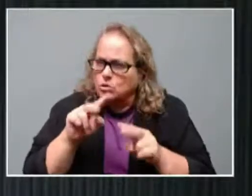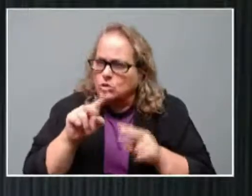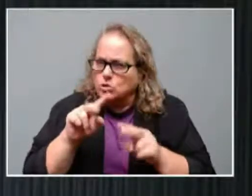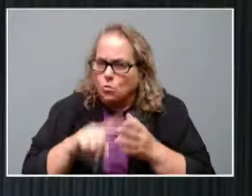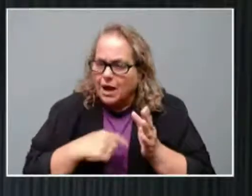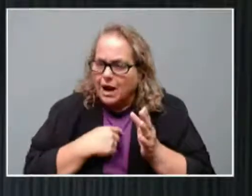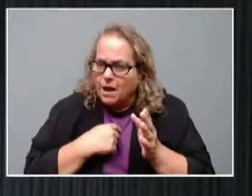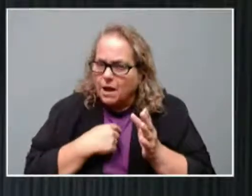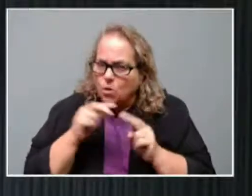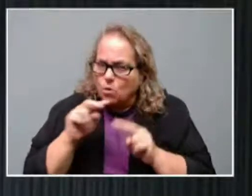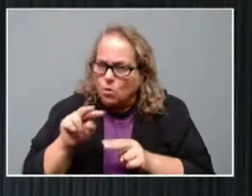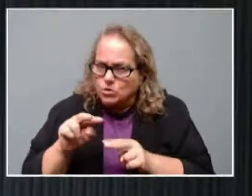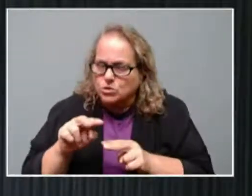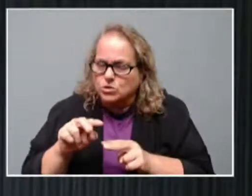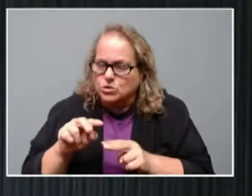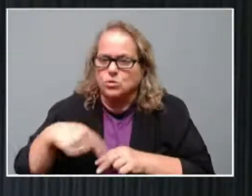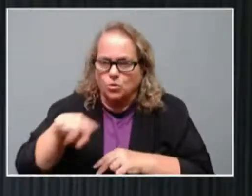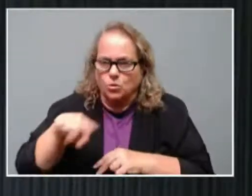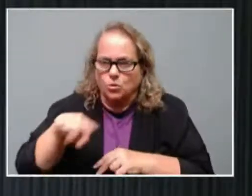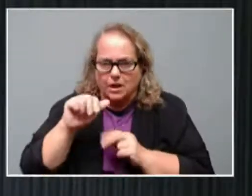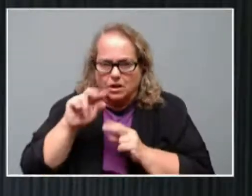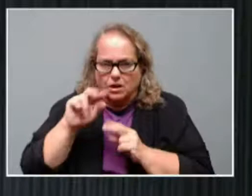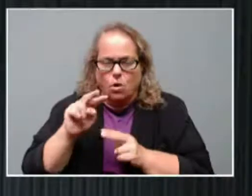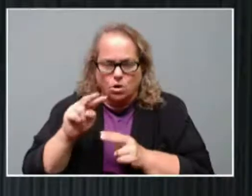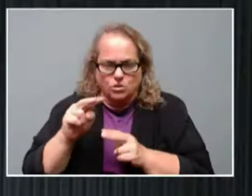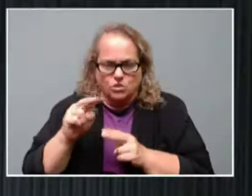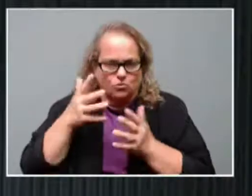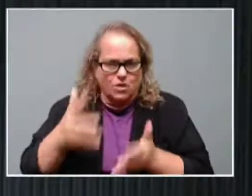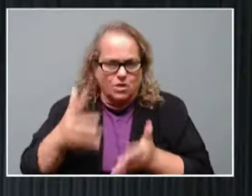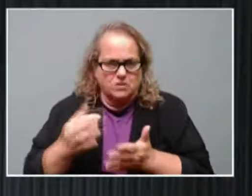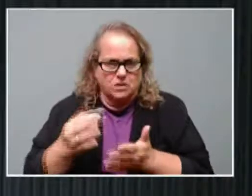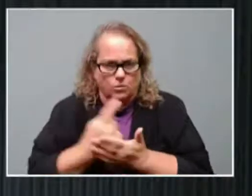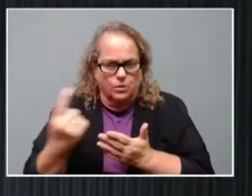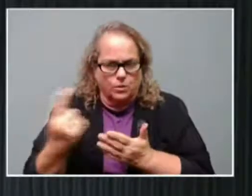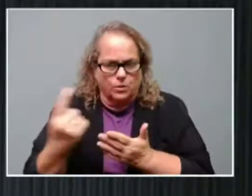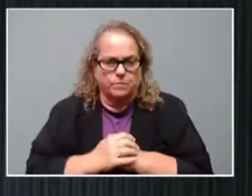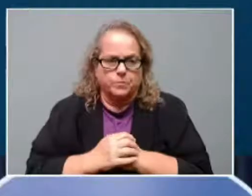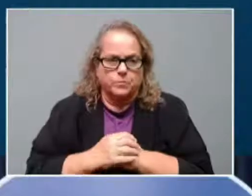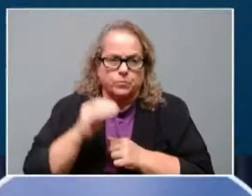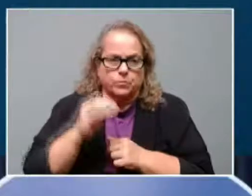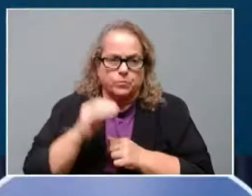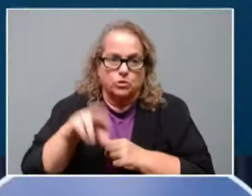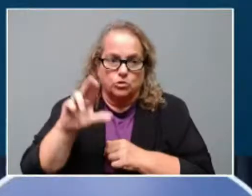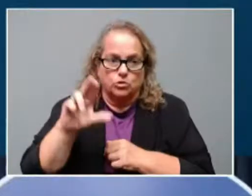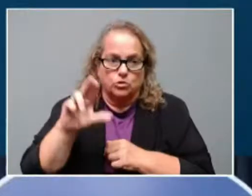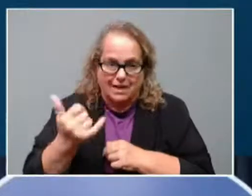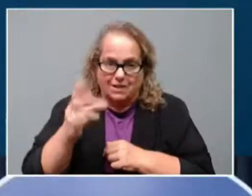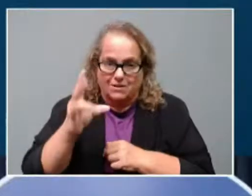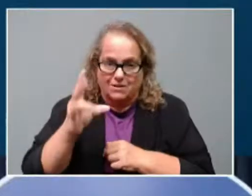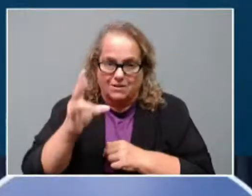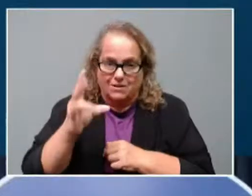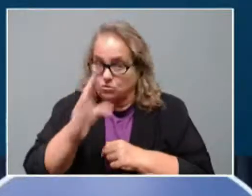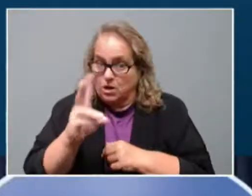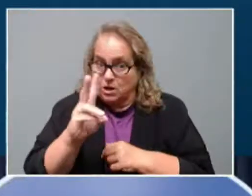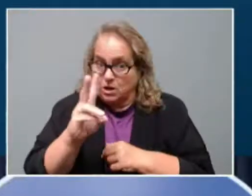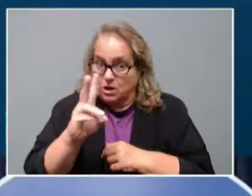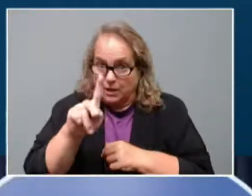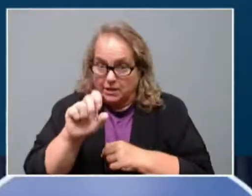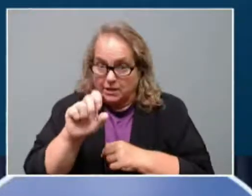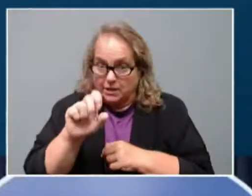that we can also watch the rest of the week. Positivity rate, now 7 straight weeks of